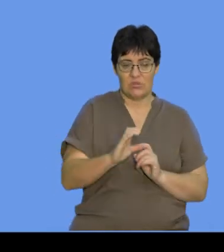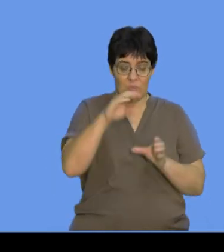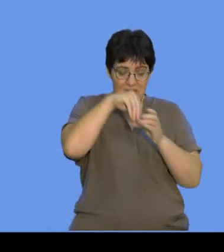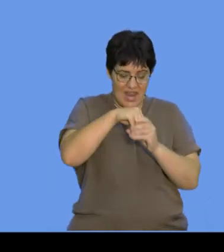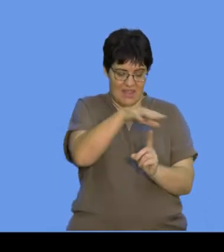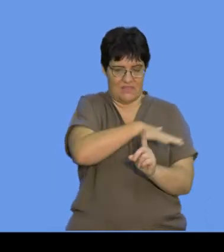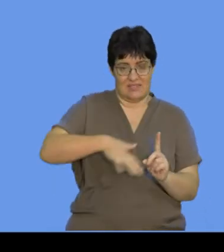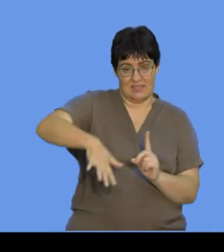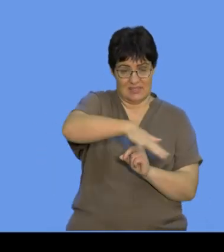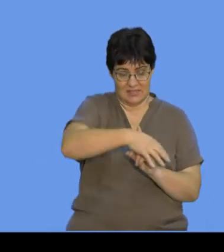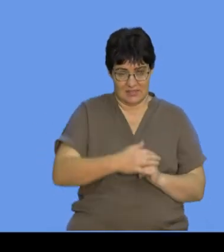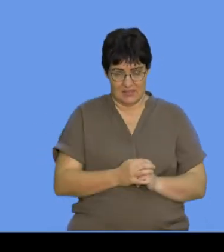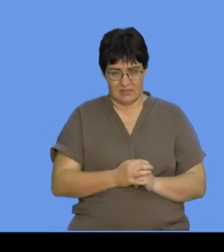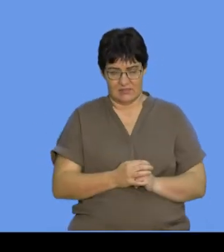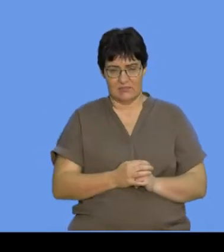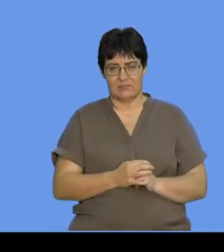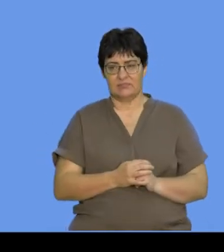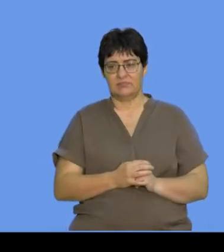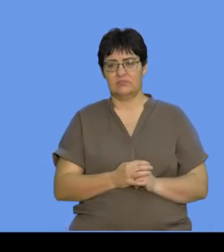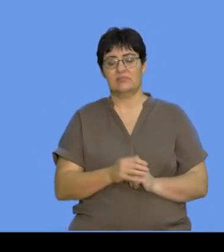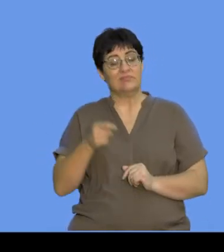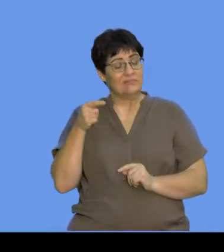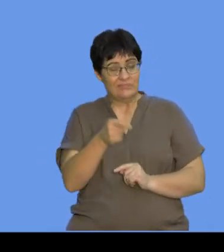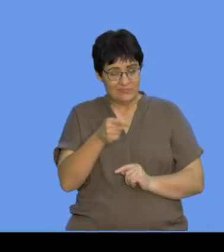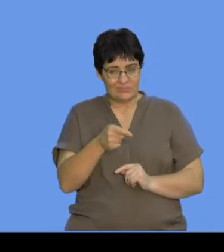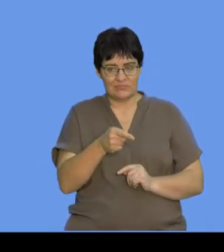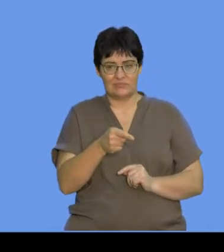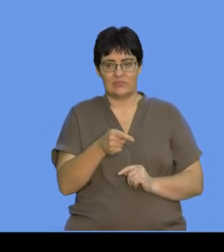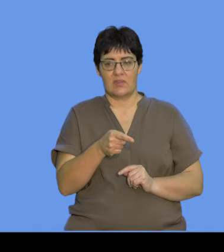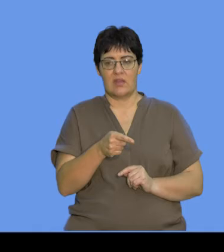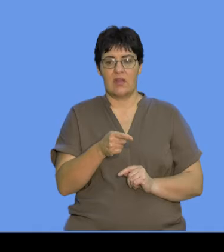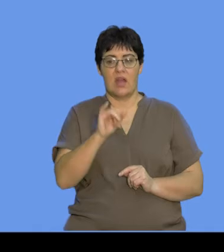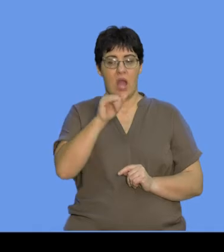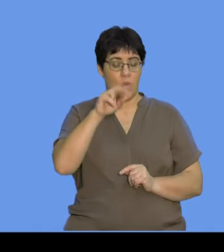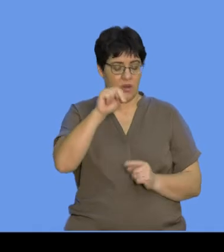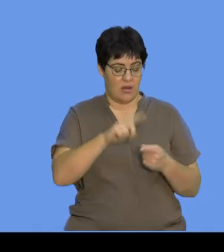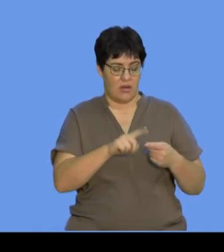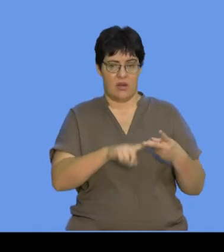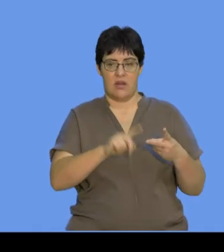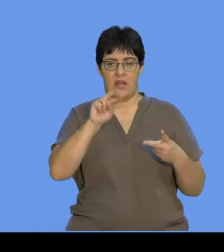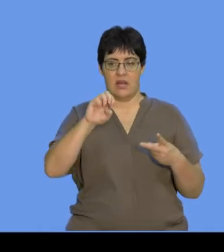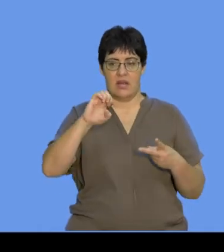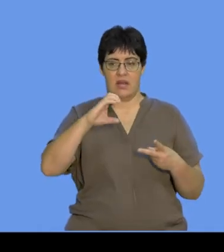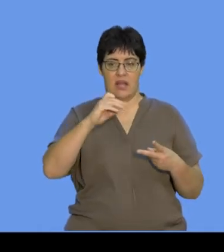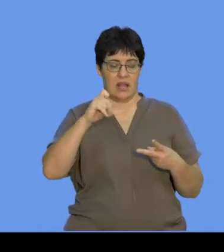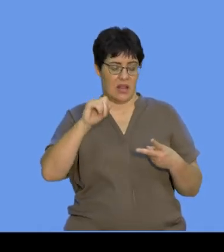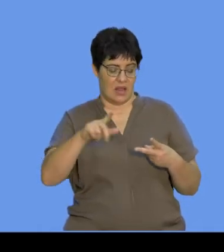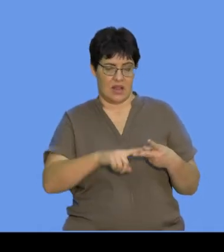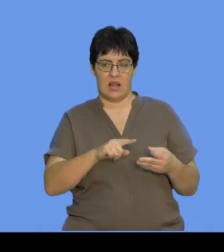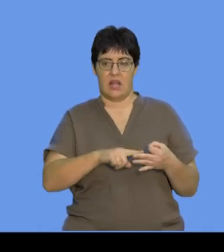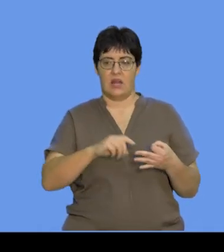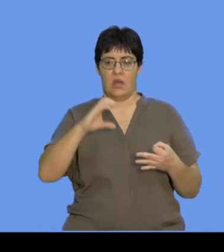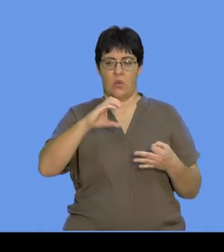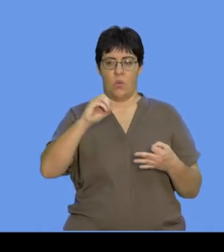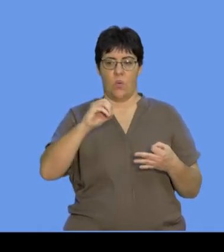field. We'll talk to that in more detail. So these ferromagnetic elements are iron, nickel, and cobalt. So sometimes